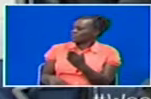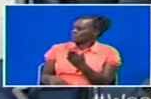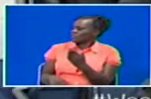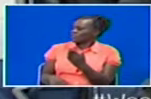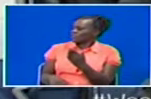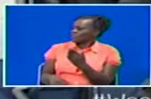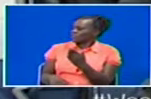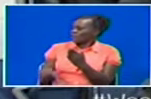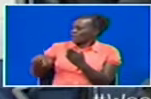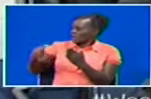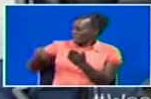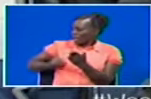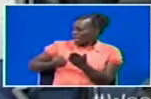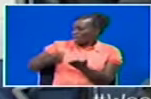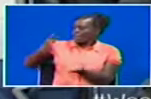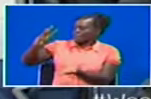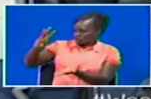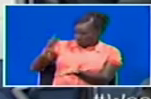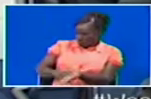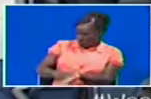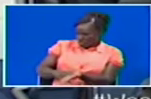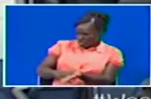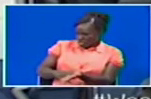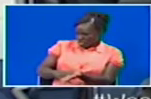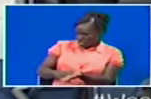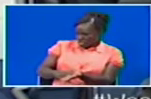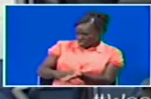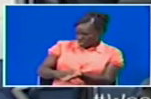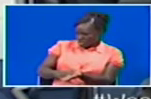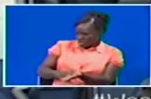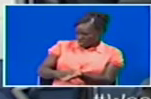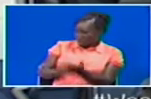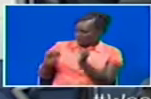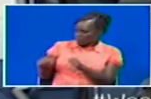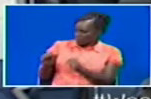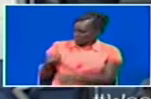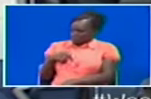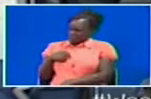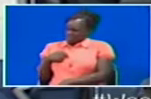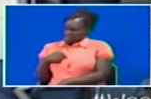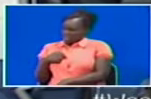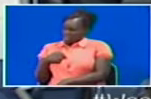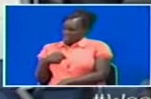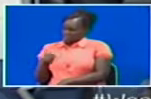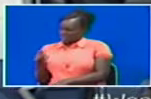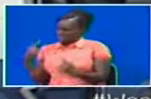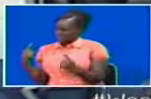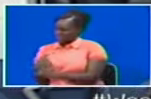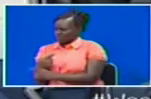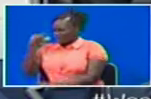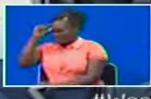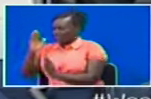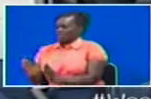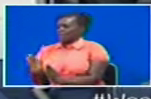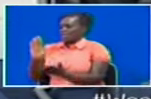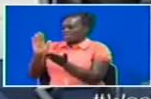Atieno in Migori, Wairimu in Migori, will feel that this is a different governor than